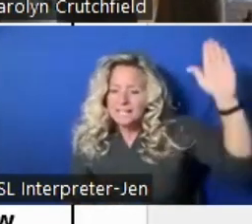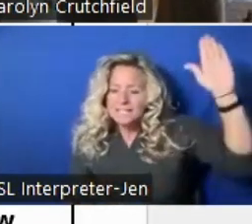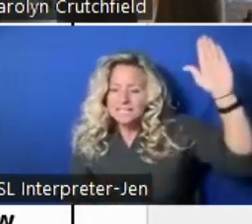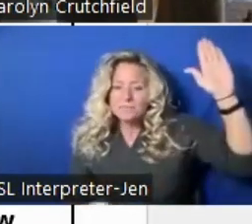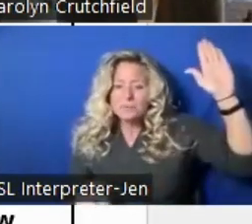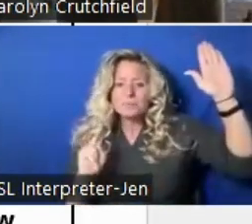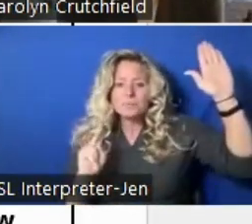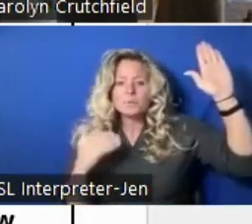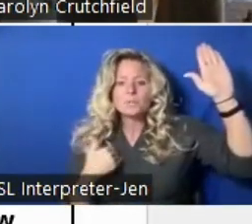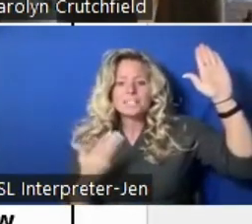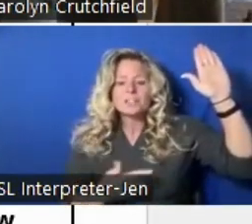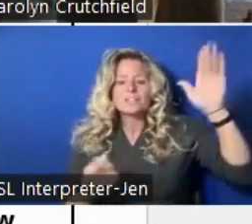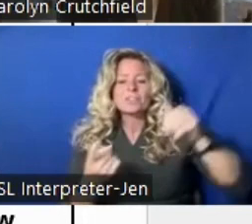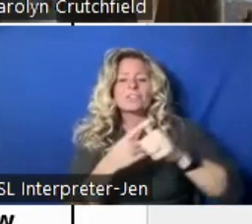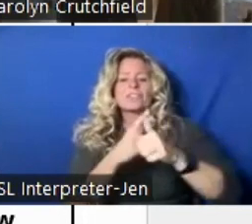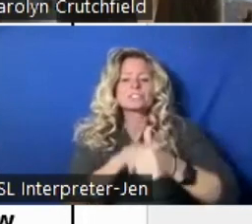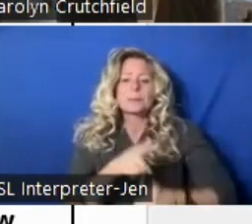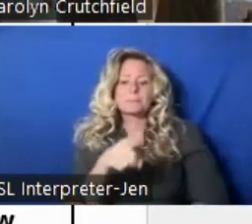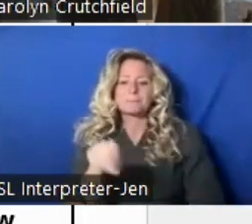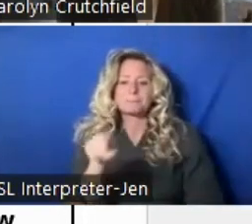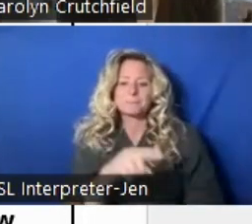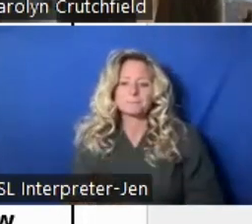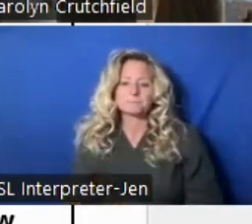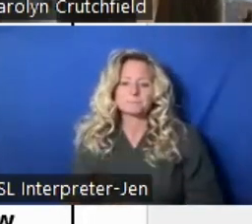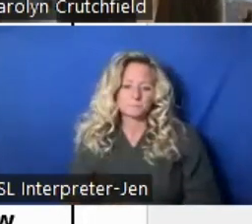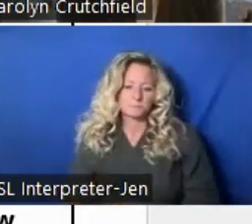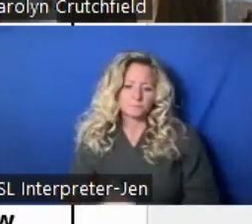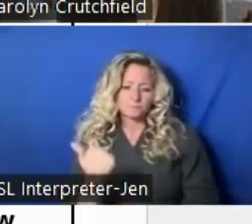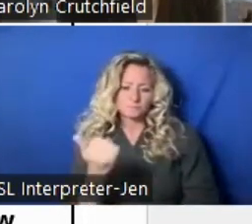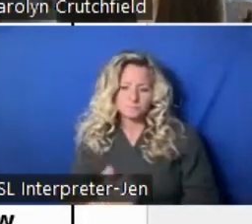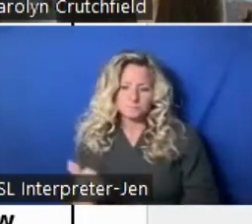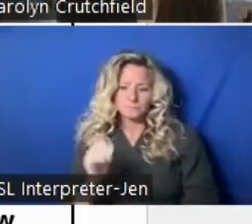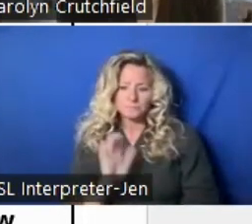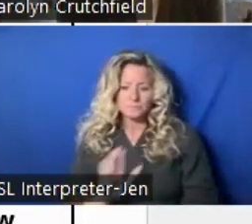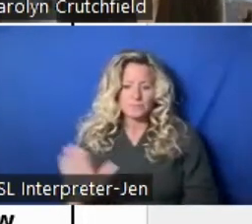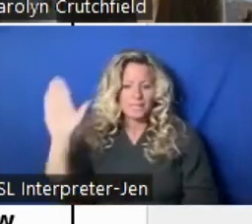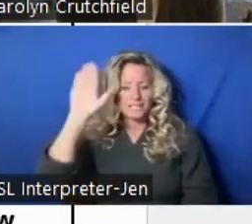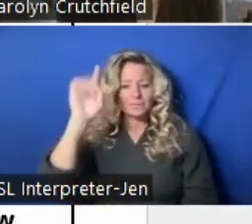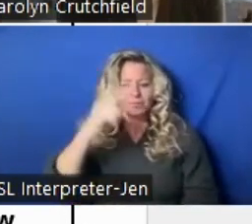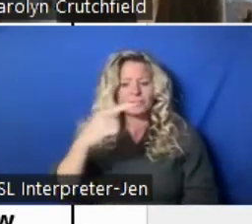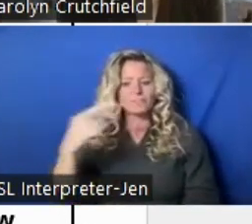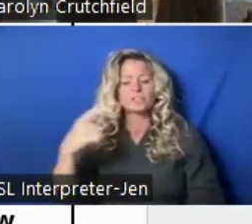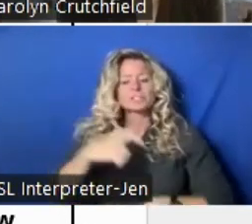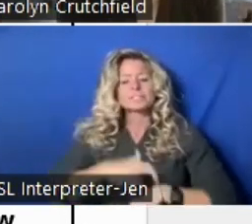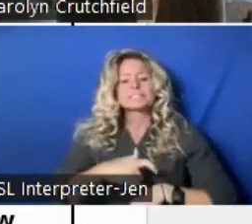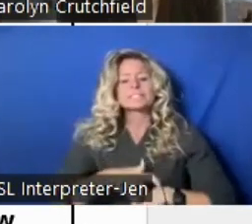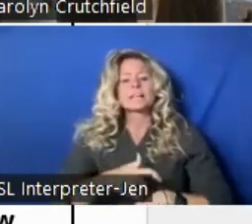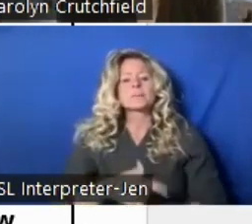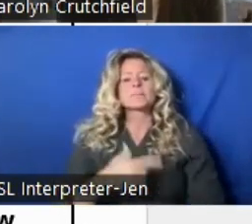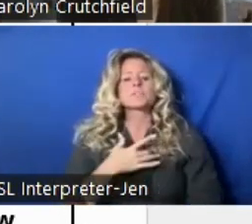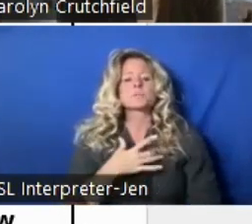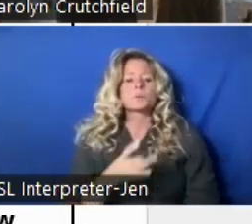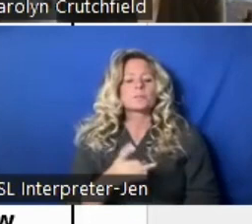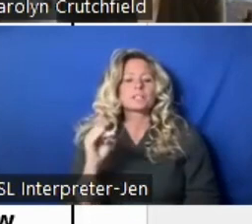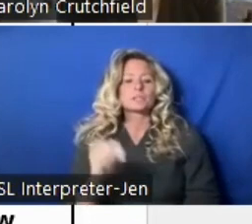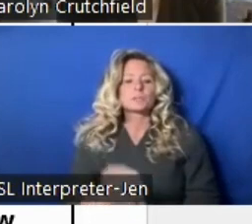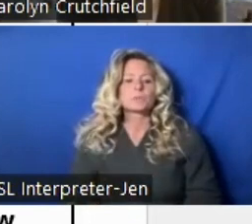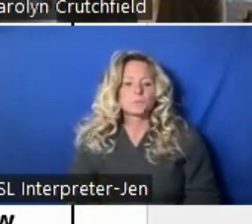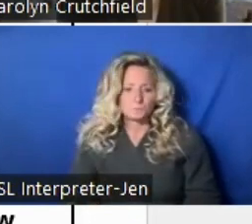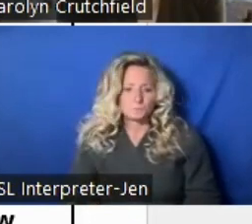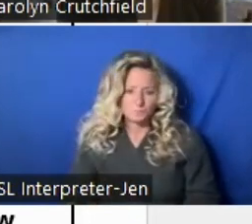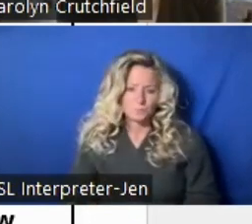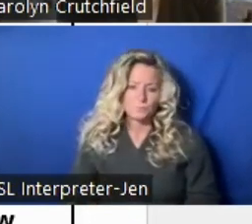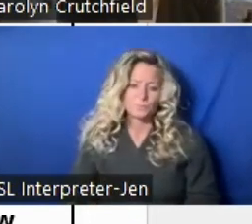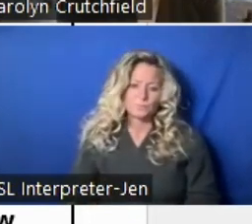How many people are here for the first time? Any hands up, Zoom hands for the first time? So what we like to do is